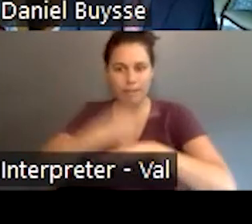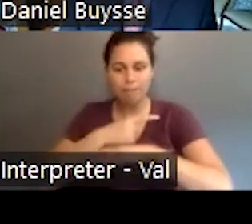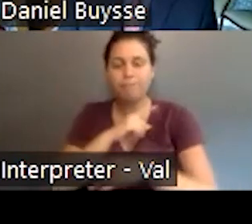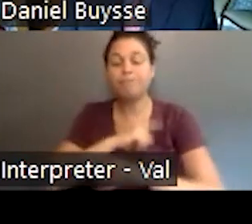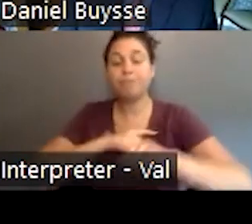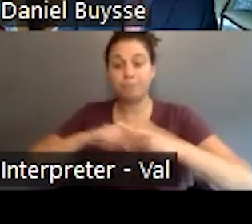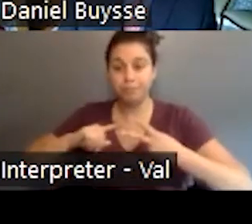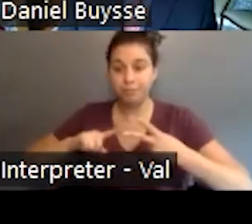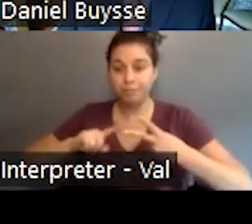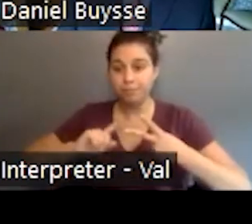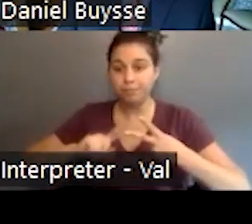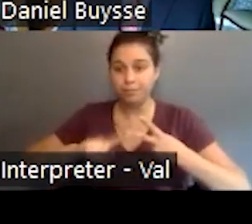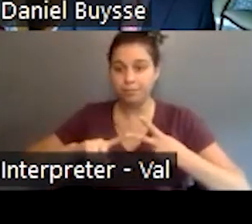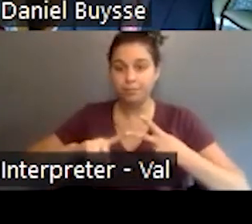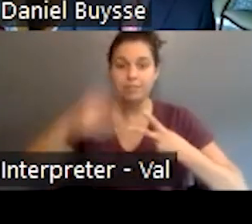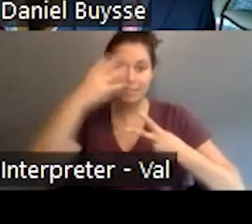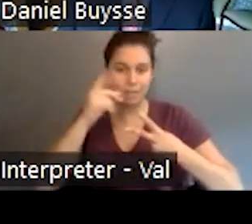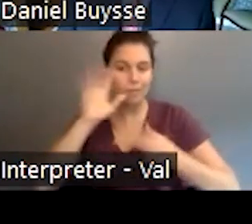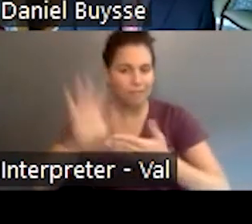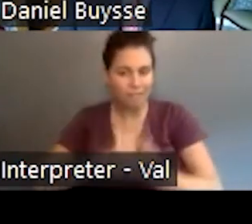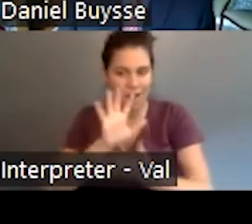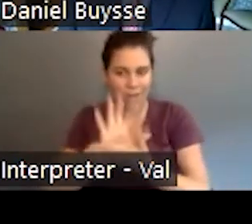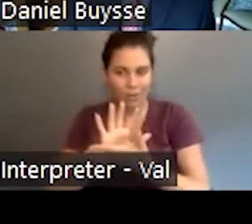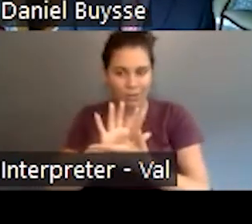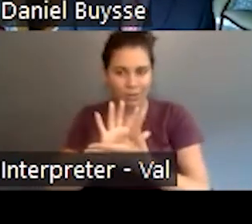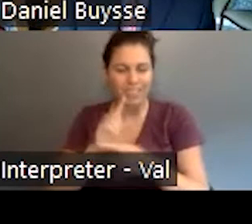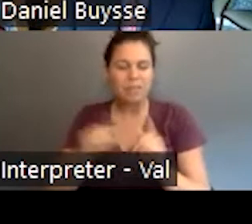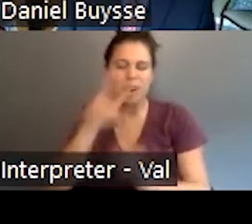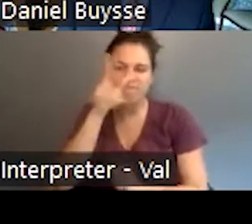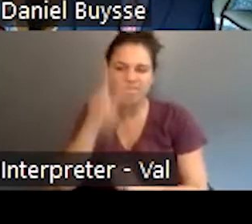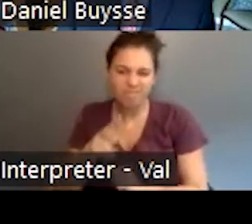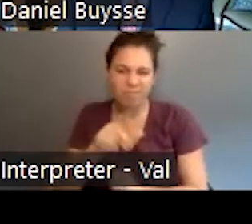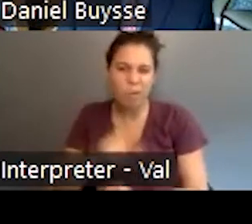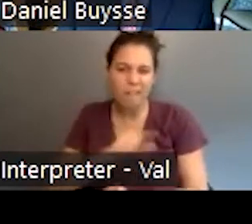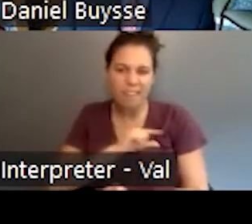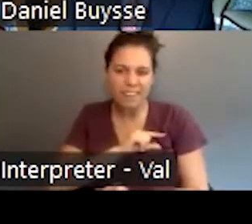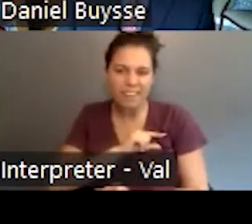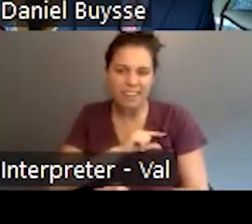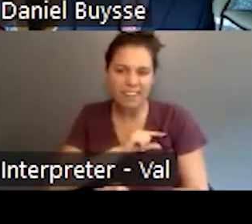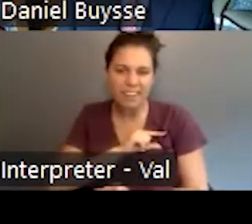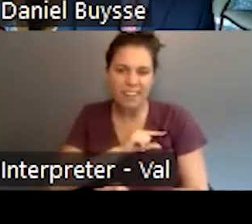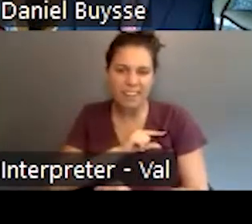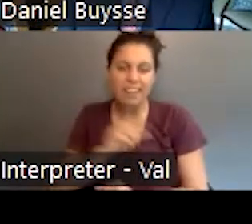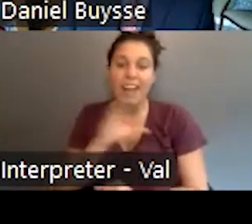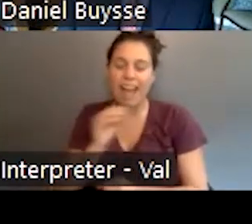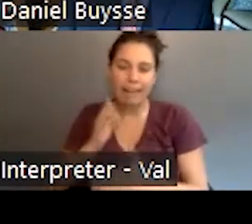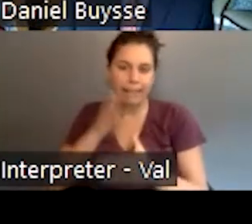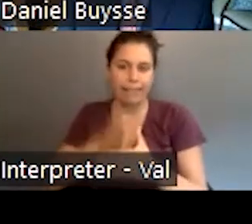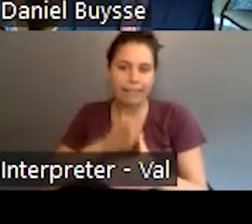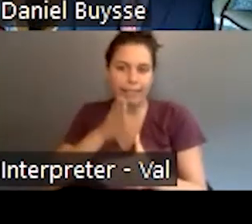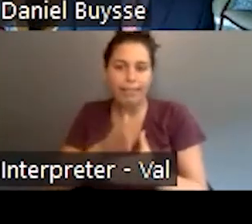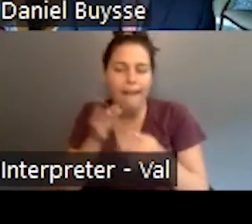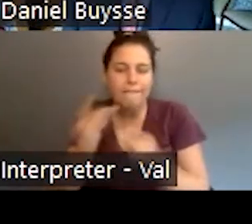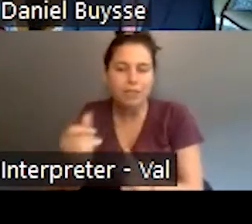2 also sleeps for 5 hours, but with poor quality and highly disturbed efficiency that may